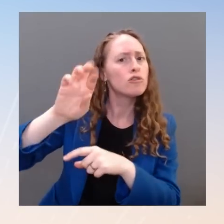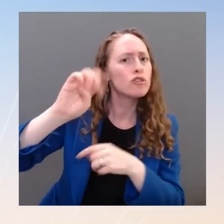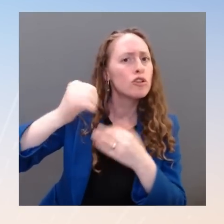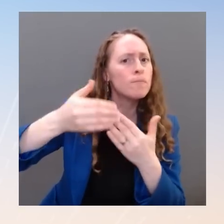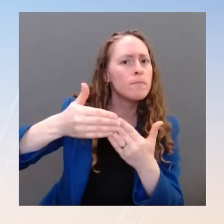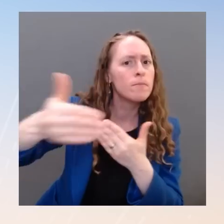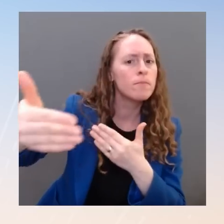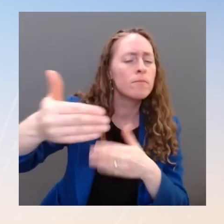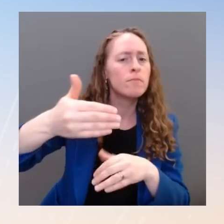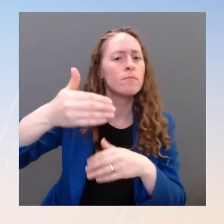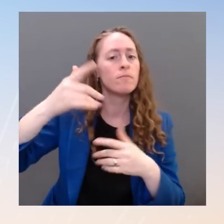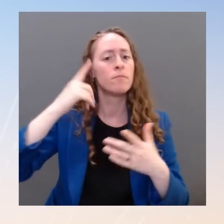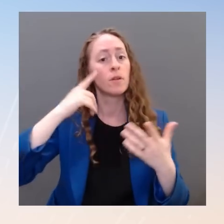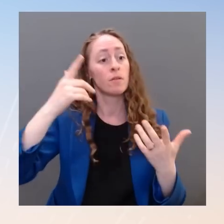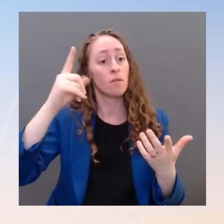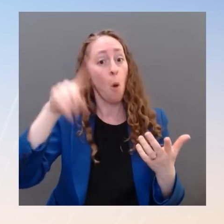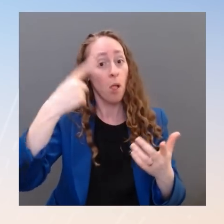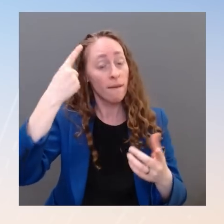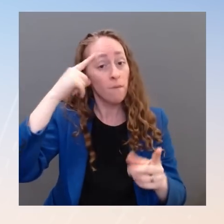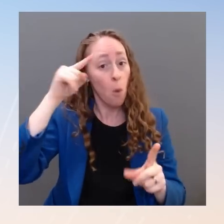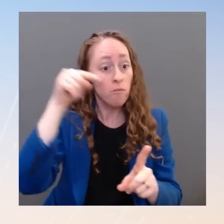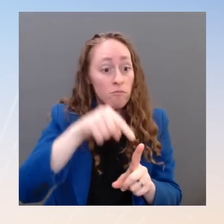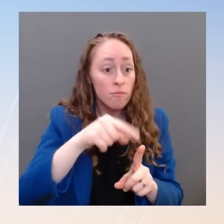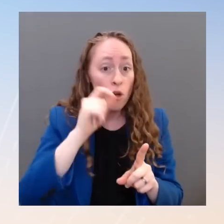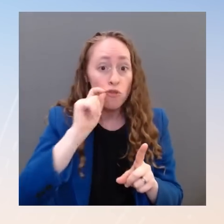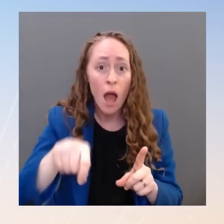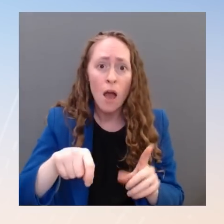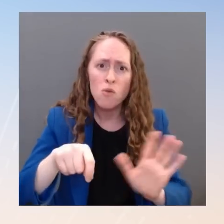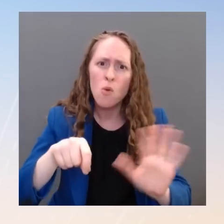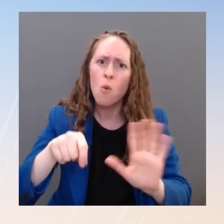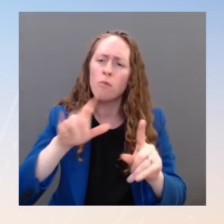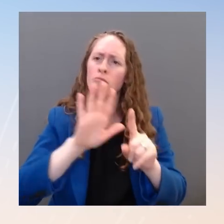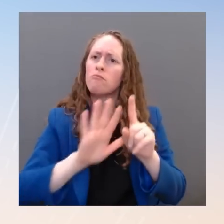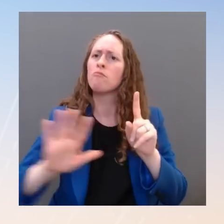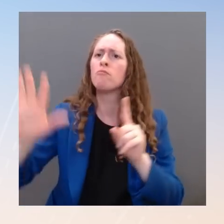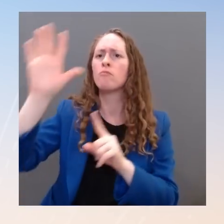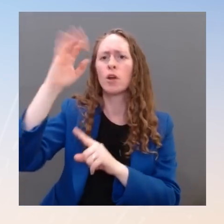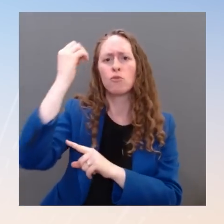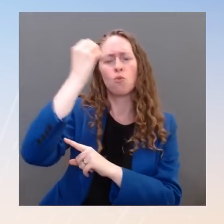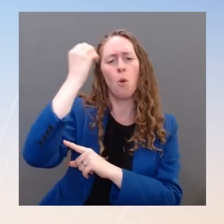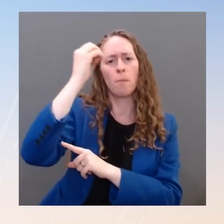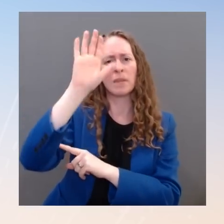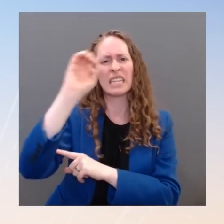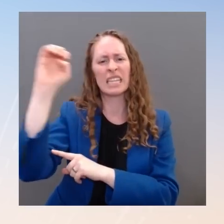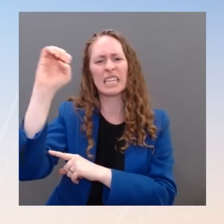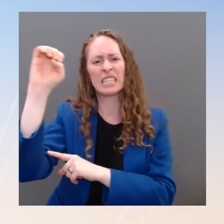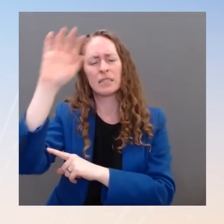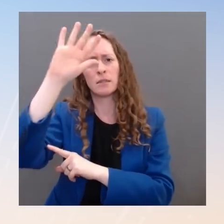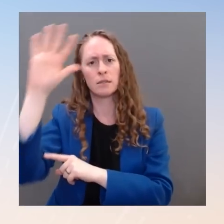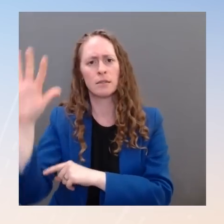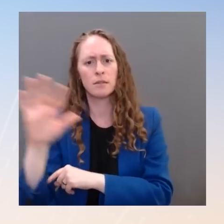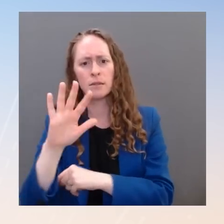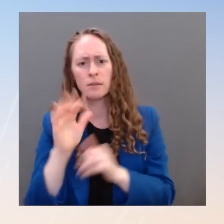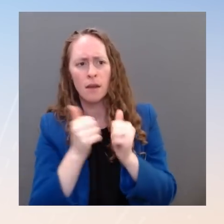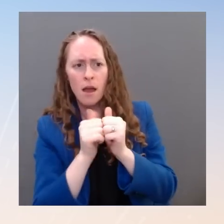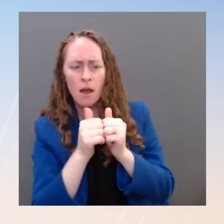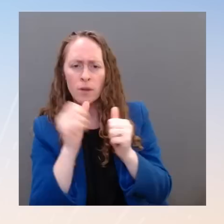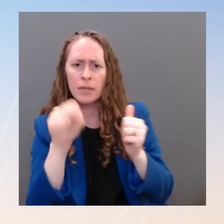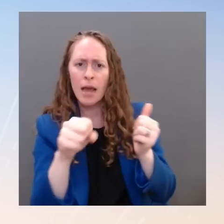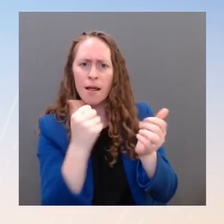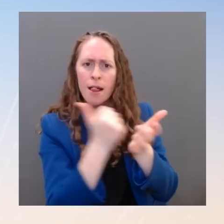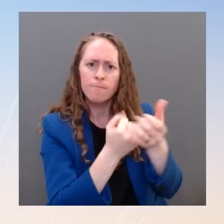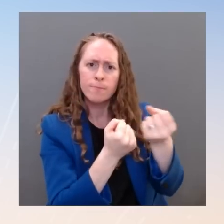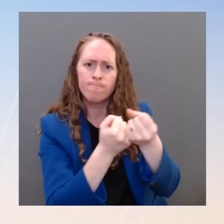to help support them during this time as well. But I'm not going to get ahead of where we will be in 3 months, 4 months,